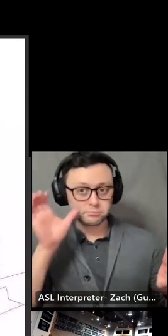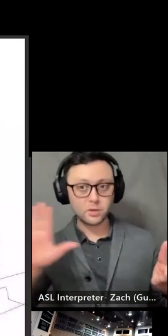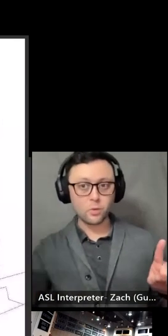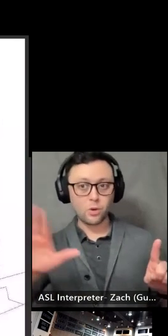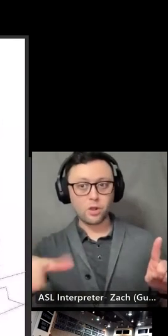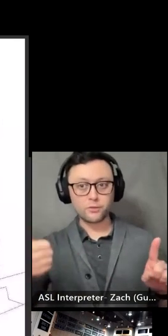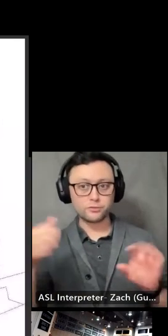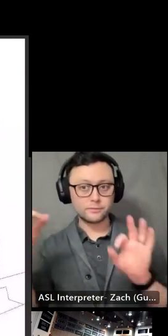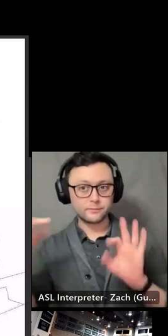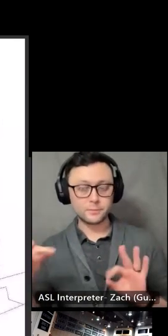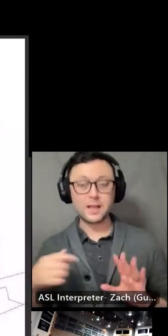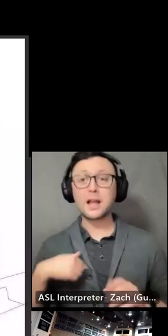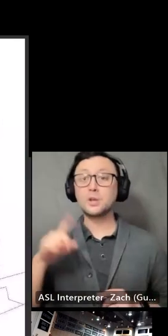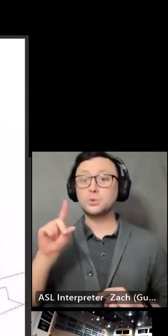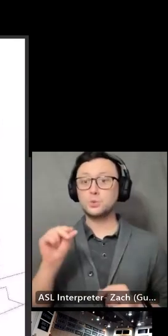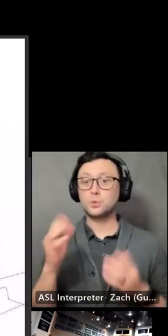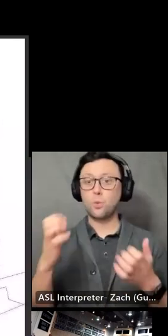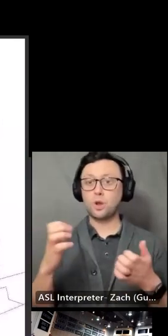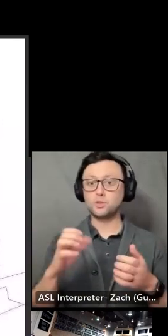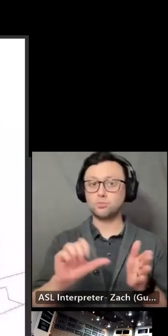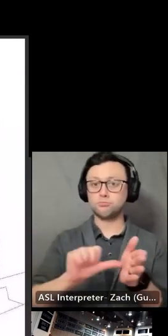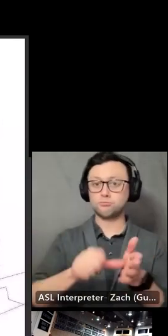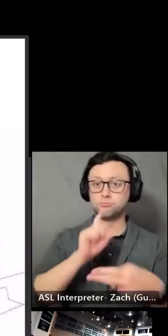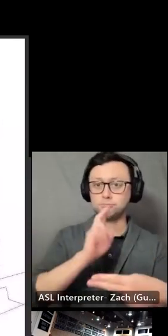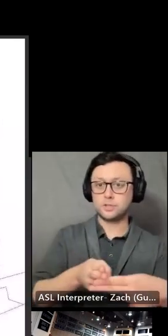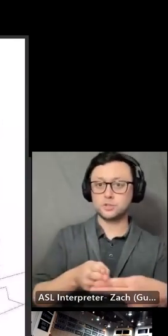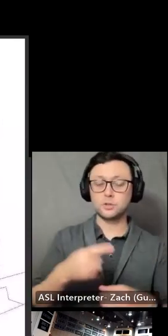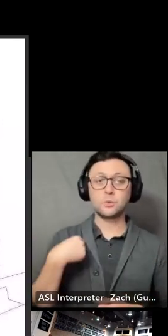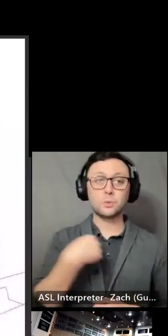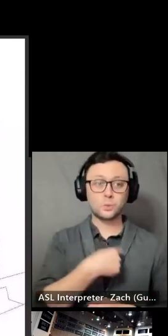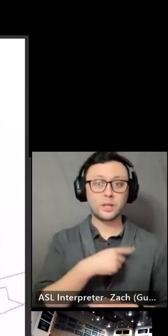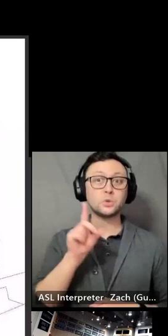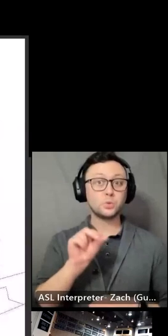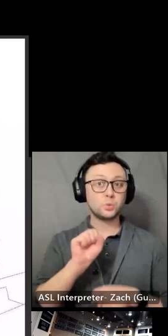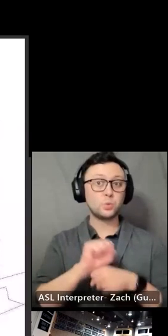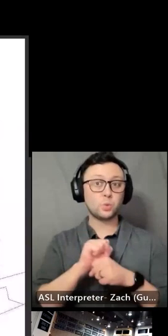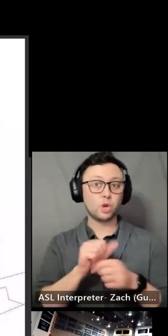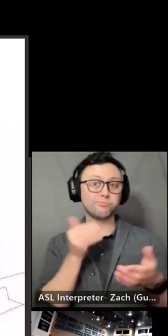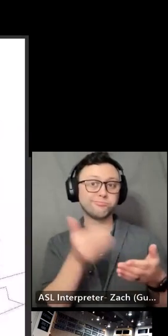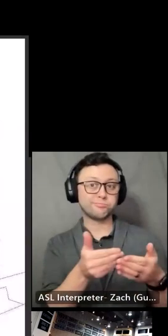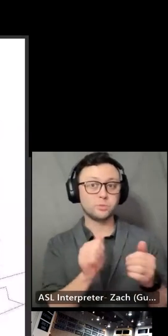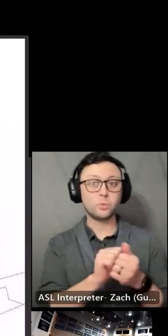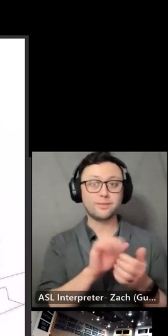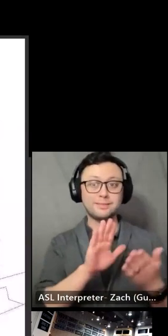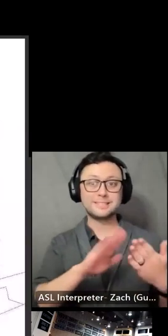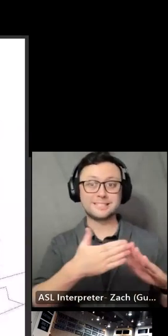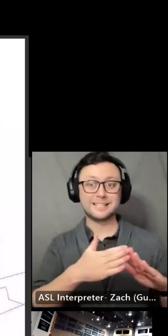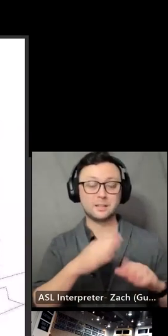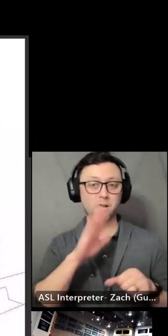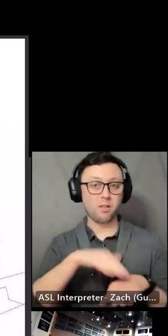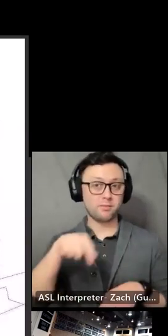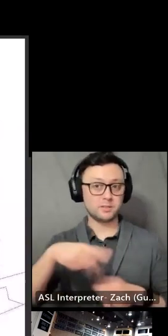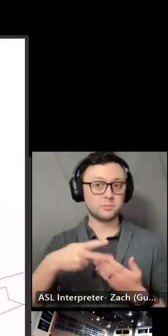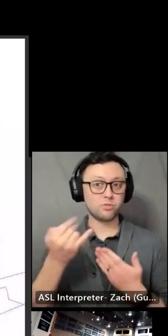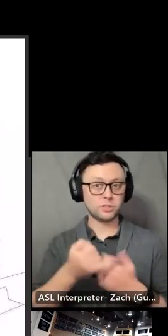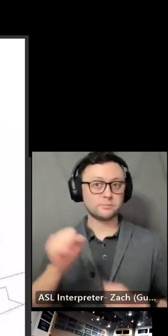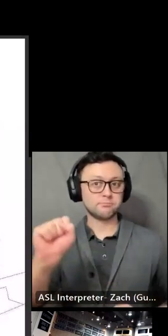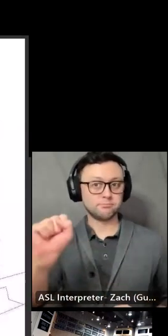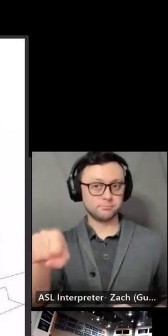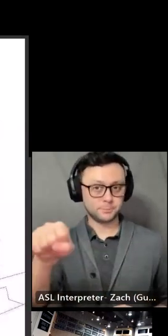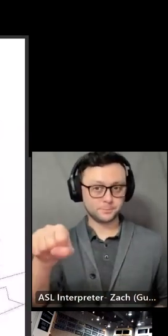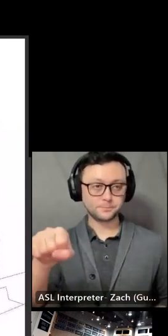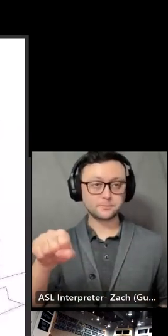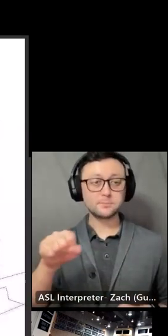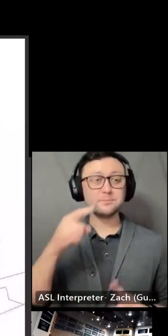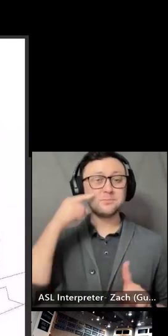and I did want to highlight this, you know, we are working closely with the city on this project in general, but specifically